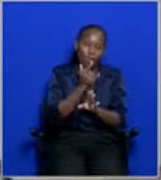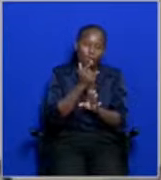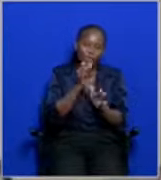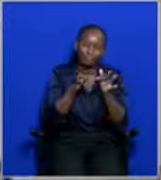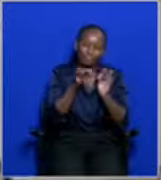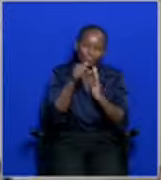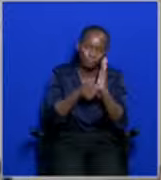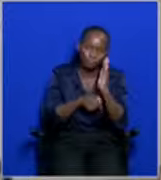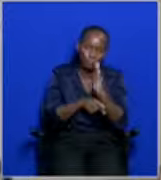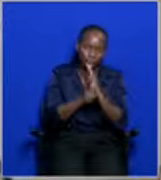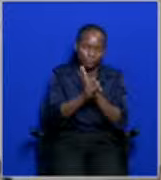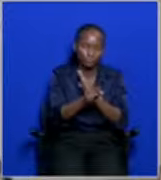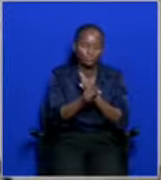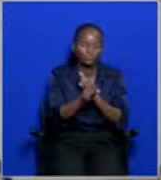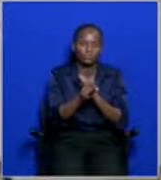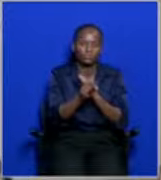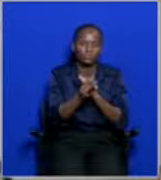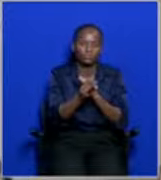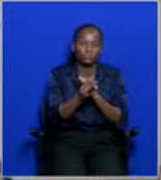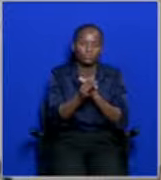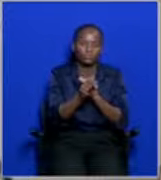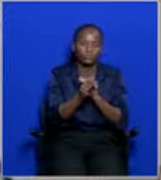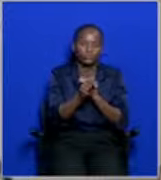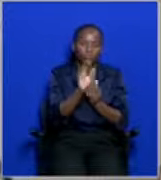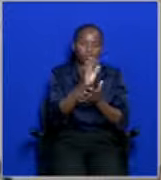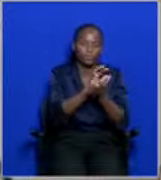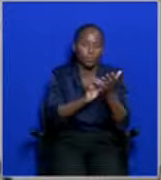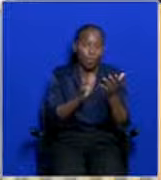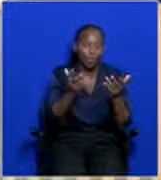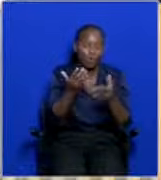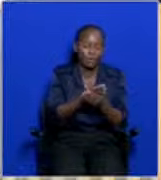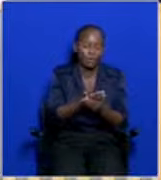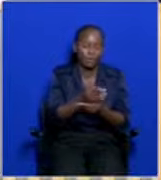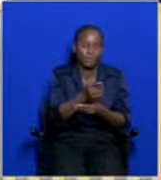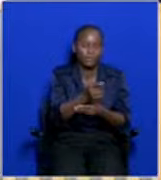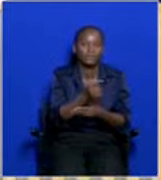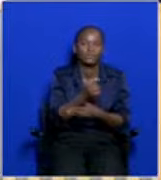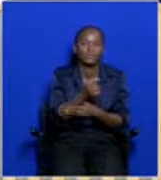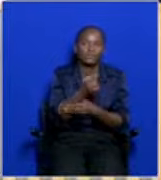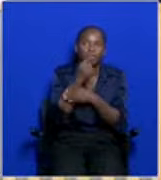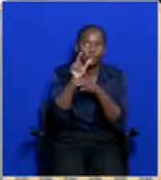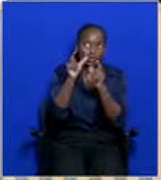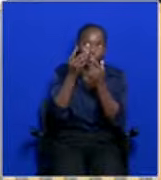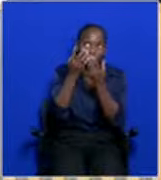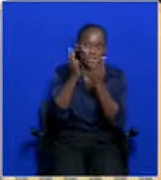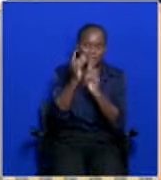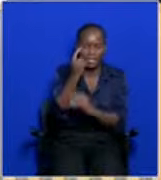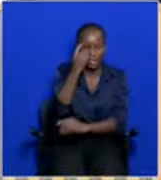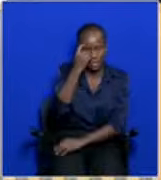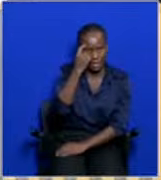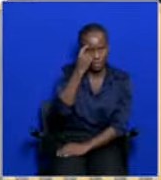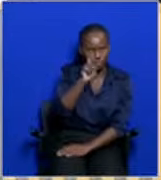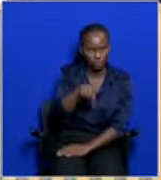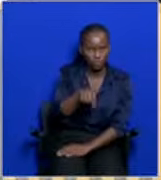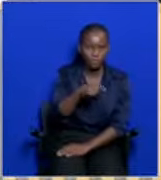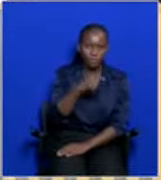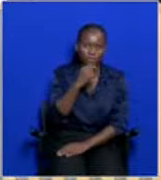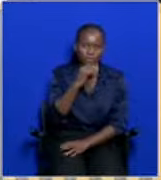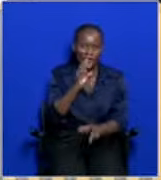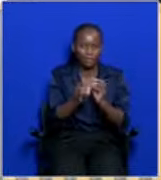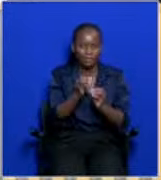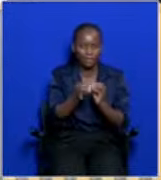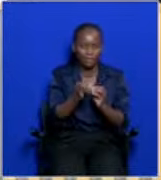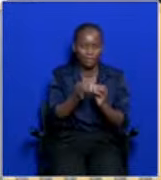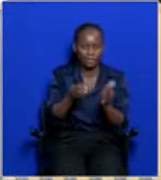think, commissioners, we need to rearrange the pages. If you go to